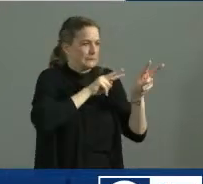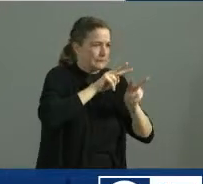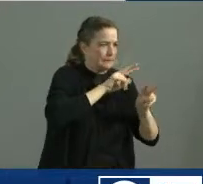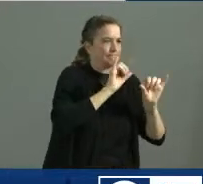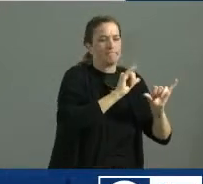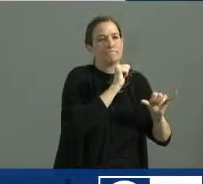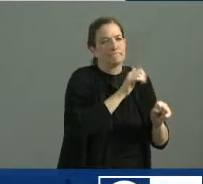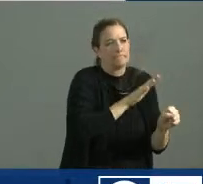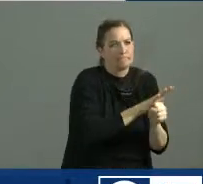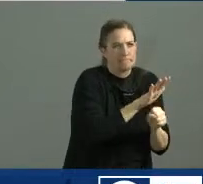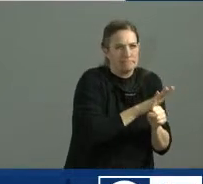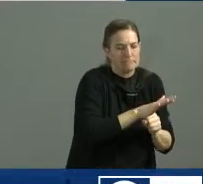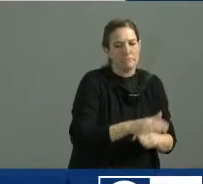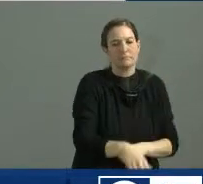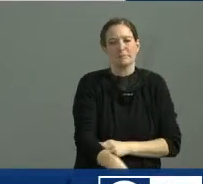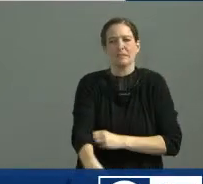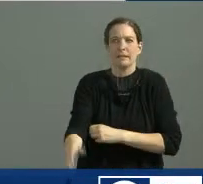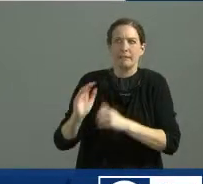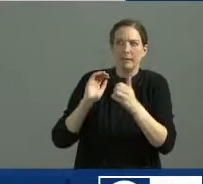corporations to try and bring them.